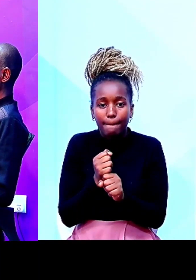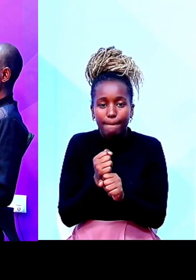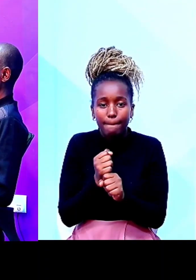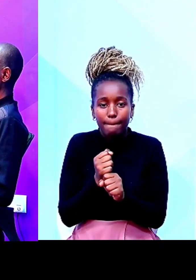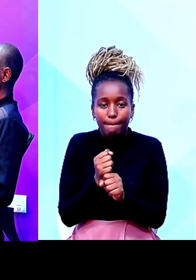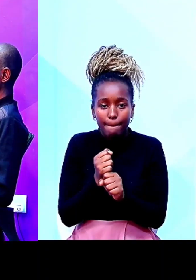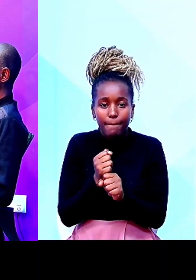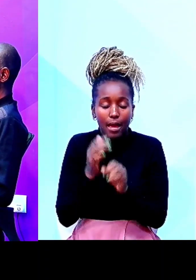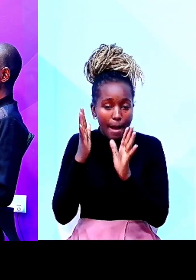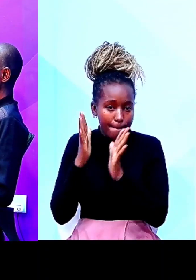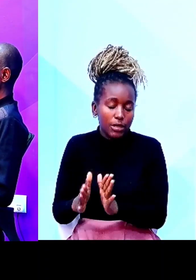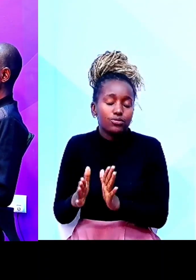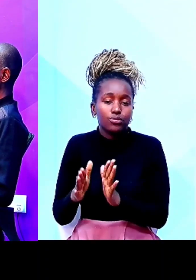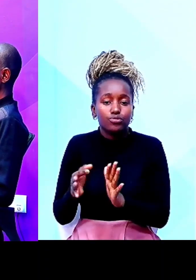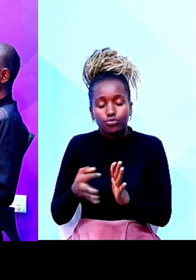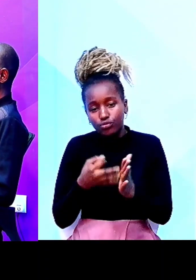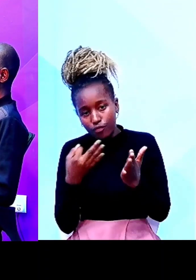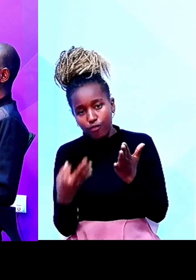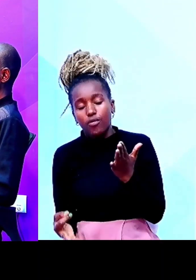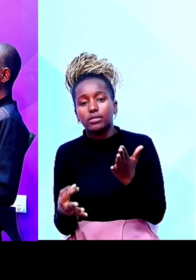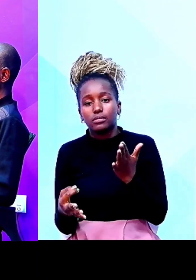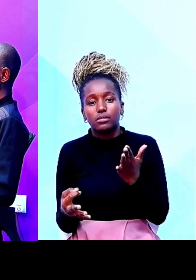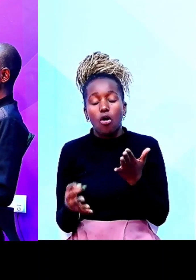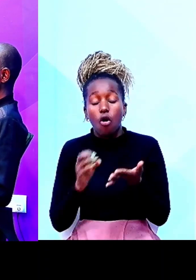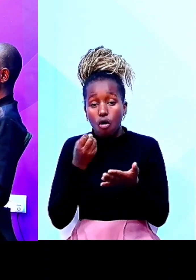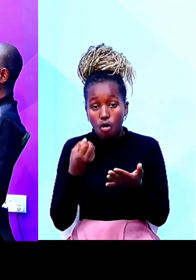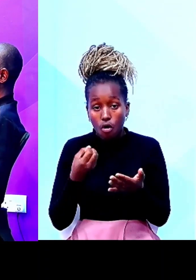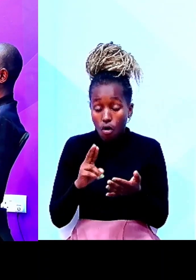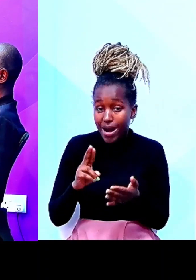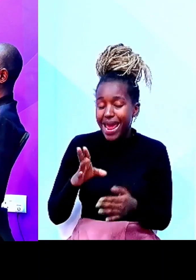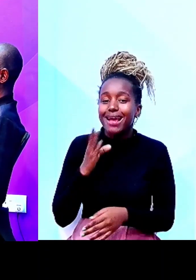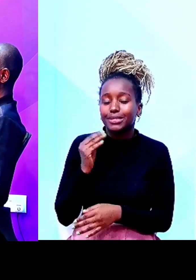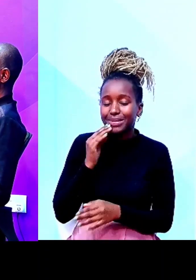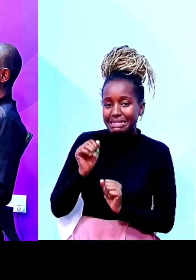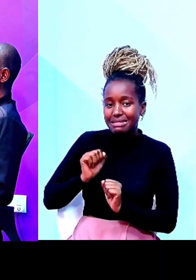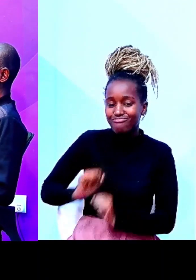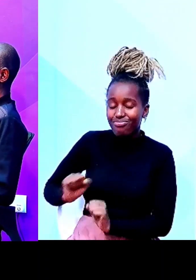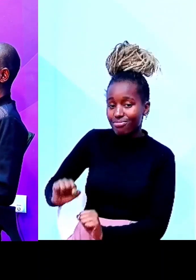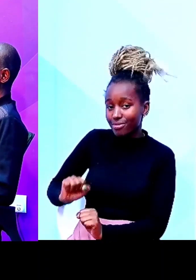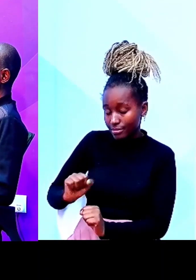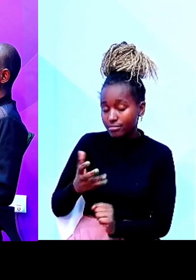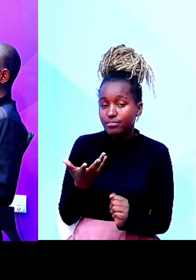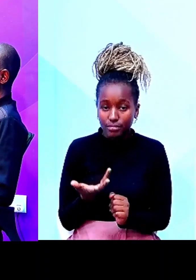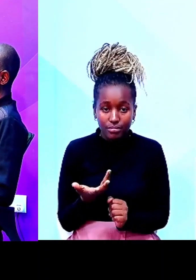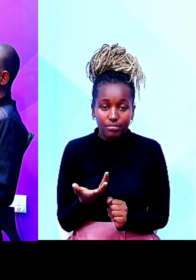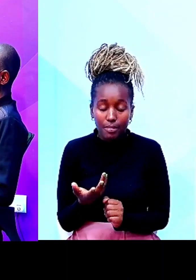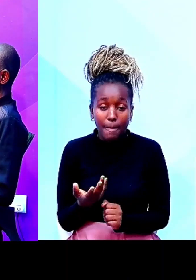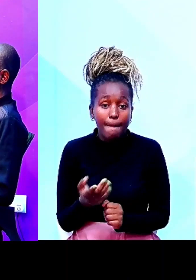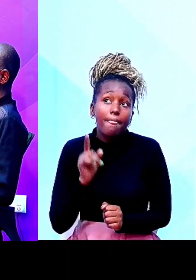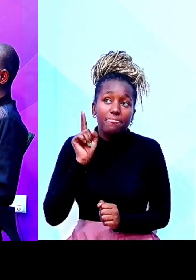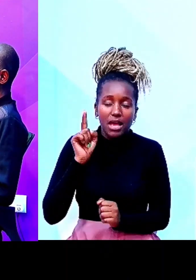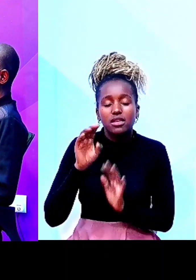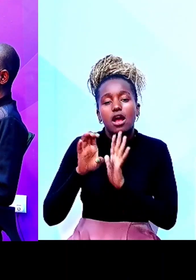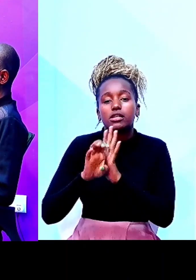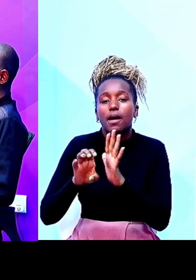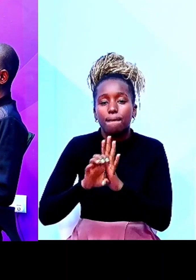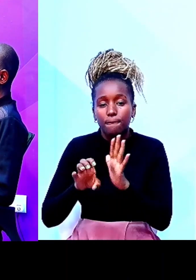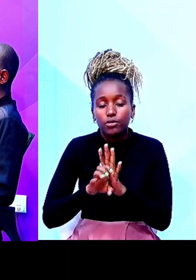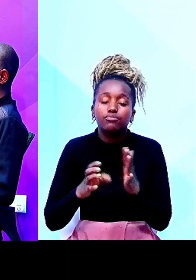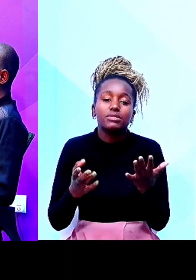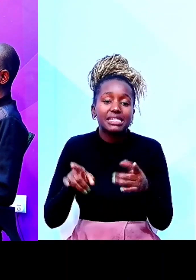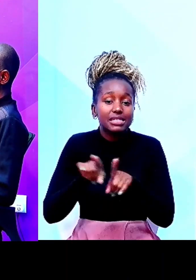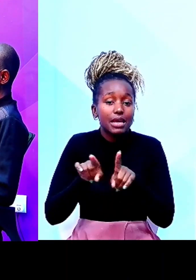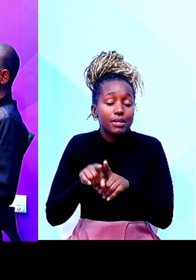trigger a seizure for a person with epilepsy. So these are some of the things that if